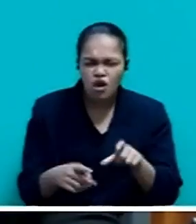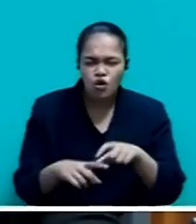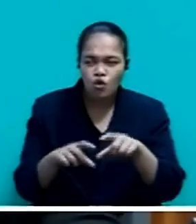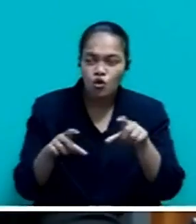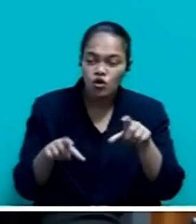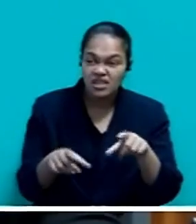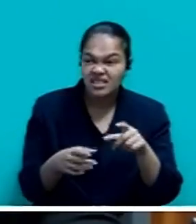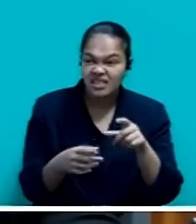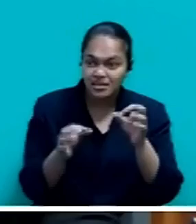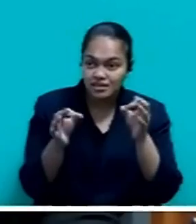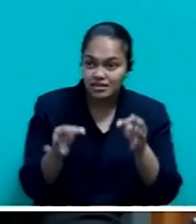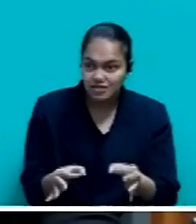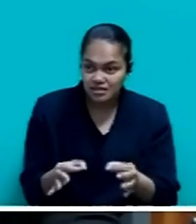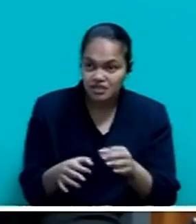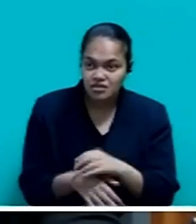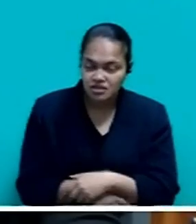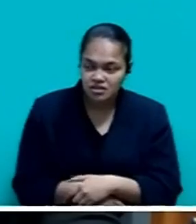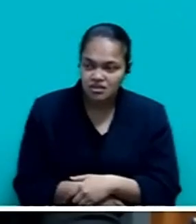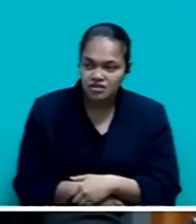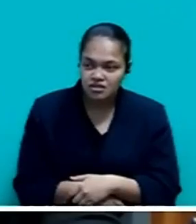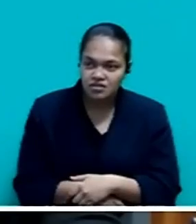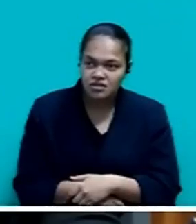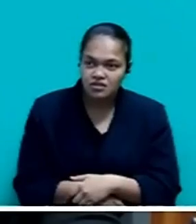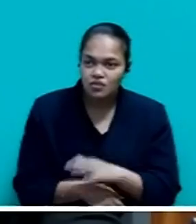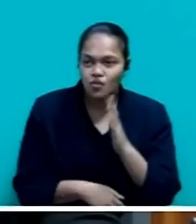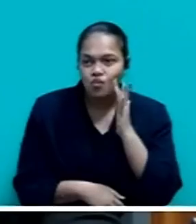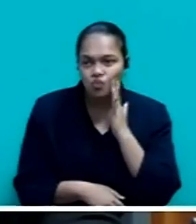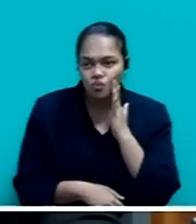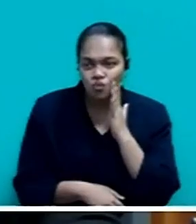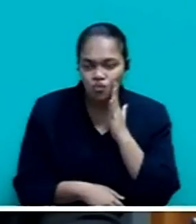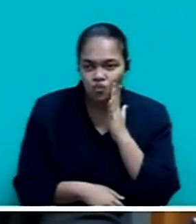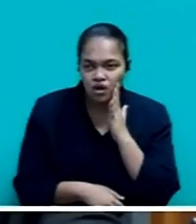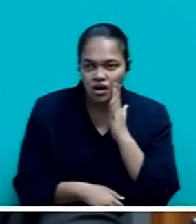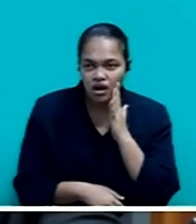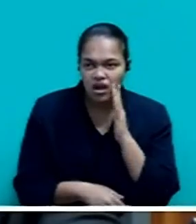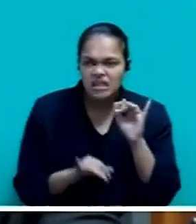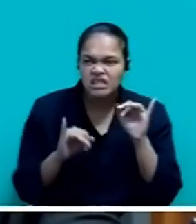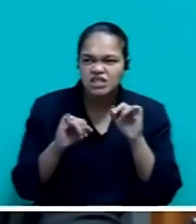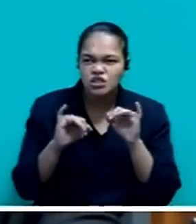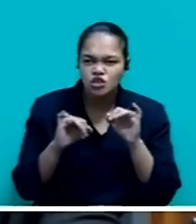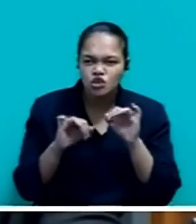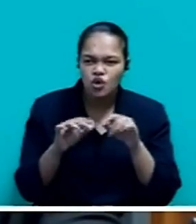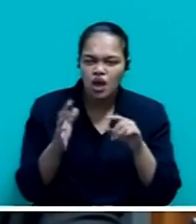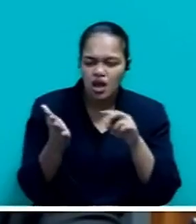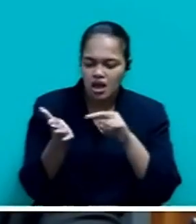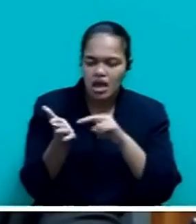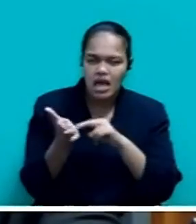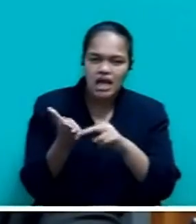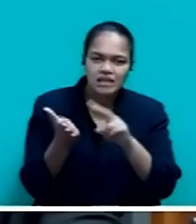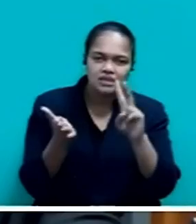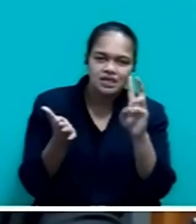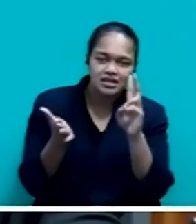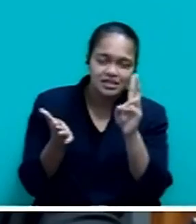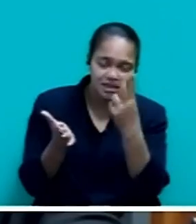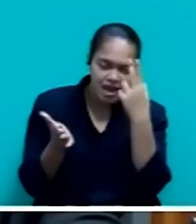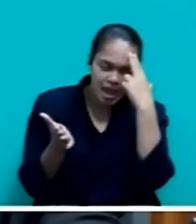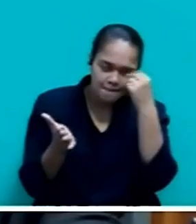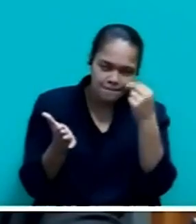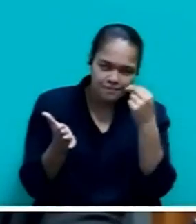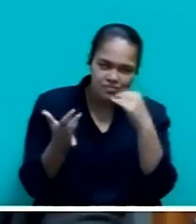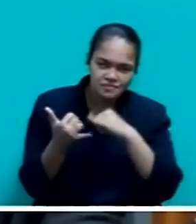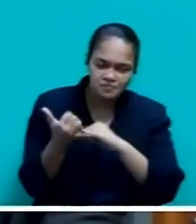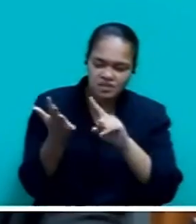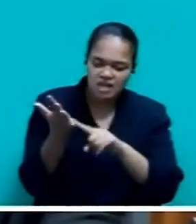Honourable Nicola Waikula. Yeah, that's right. When there was an issue about his surname. So that was why